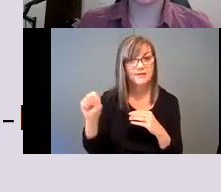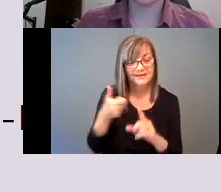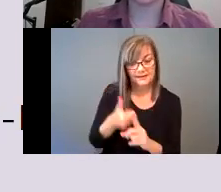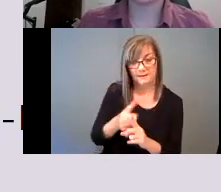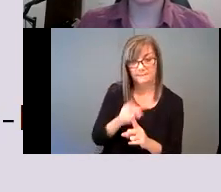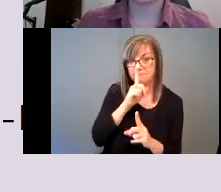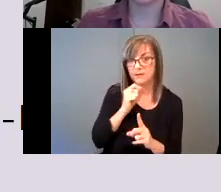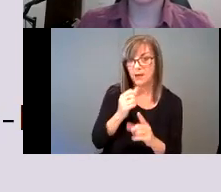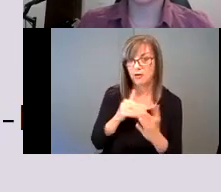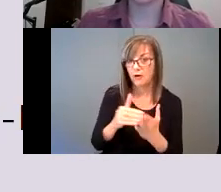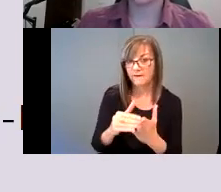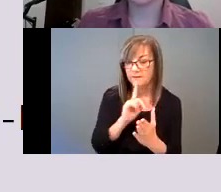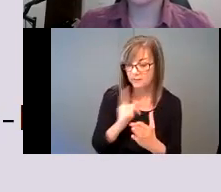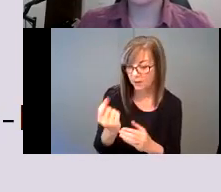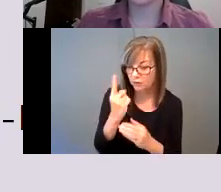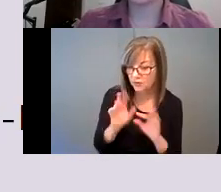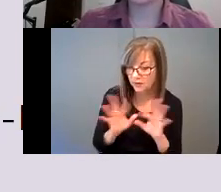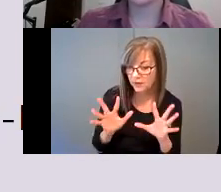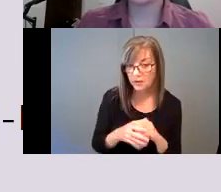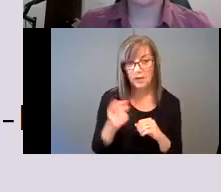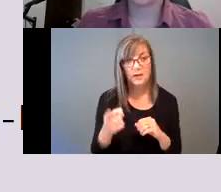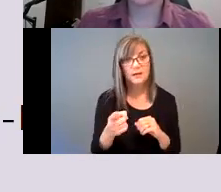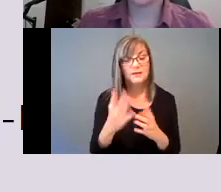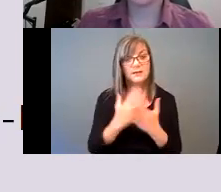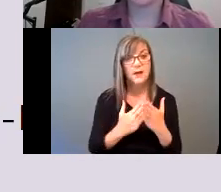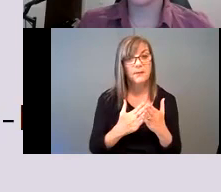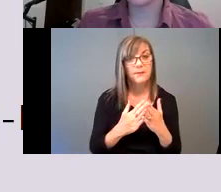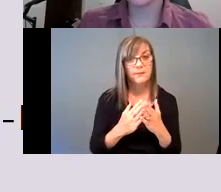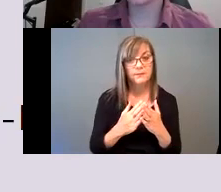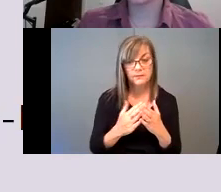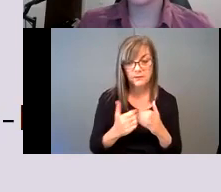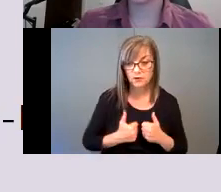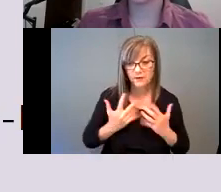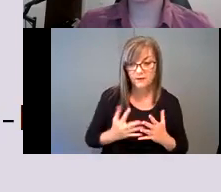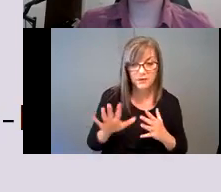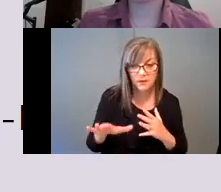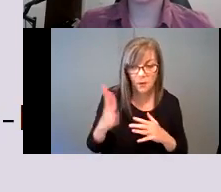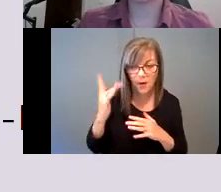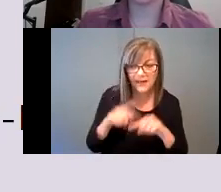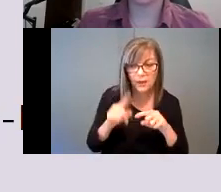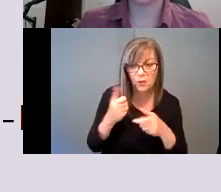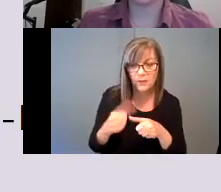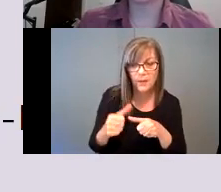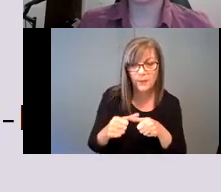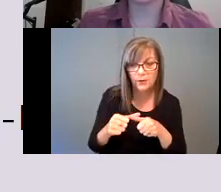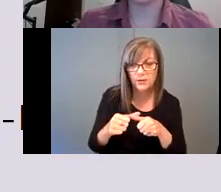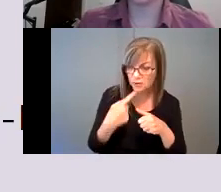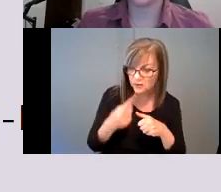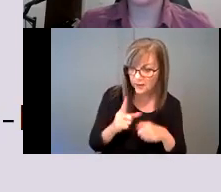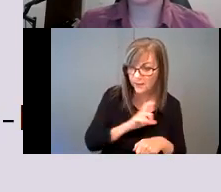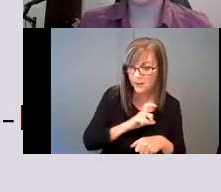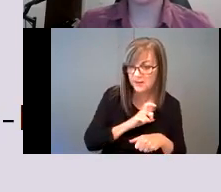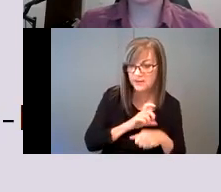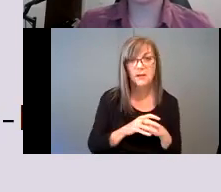like, if they are reporting to law enforcement, why can't you remember these things? And sometimes that memory loss is